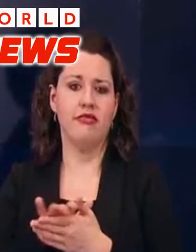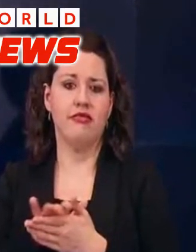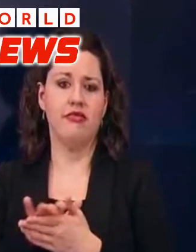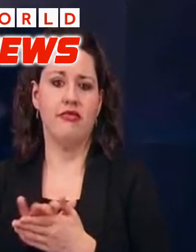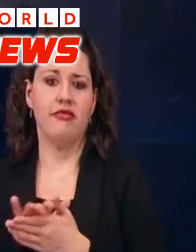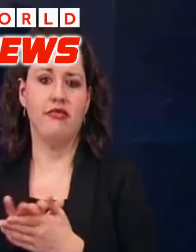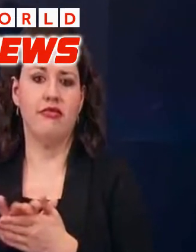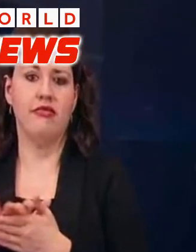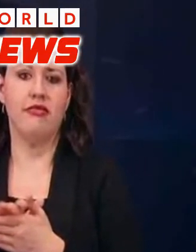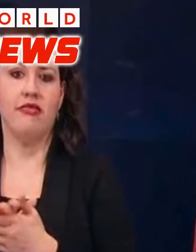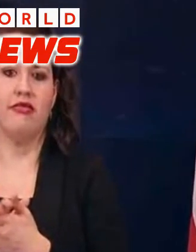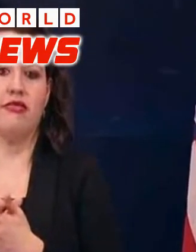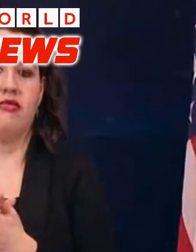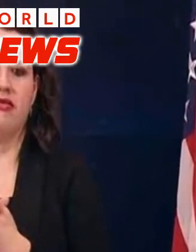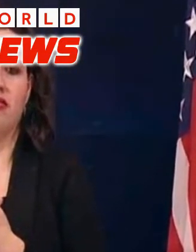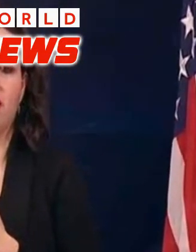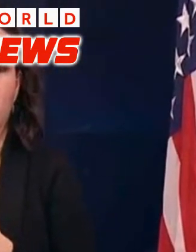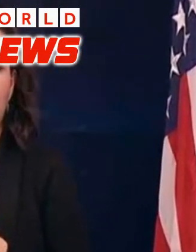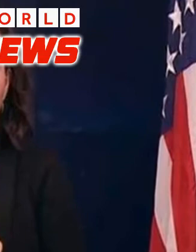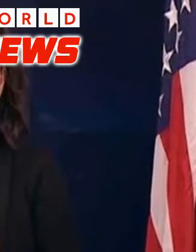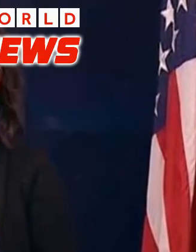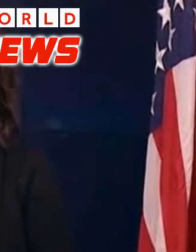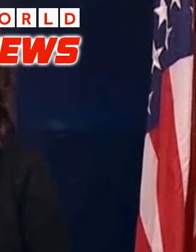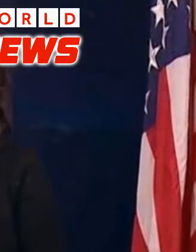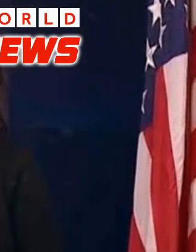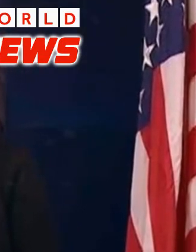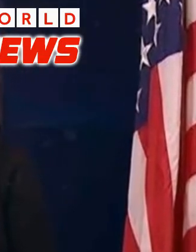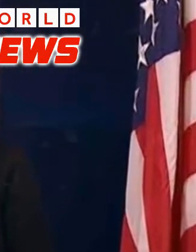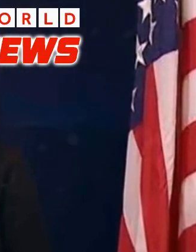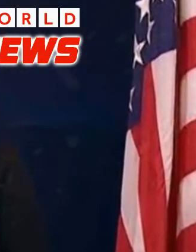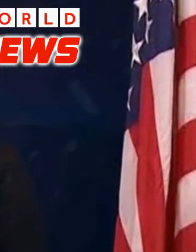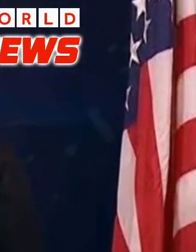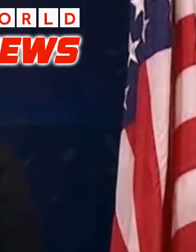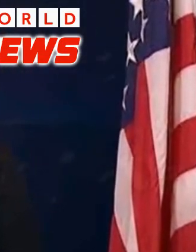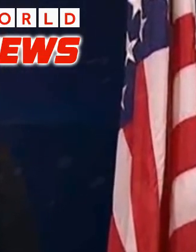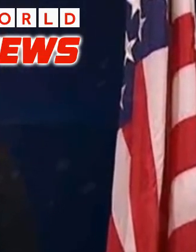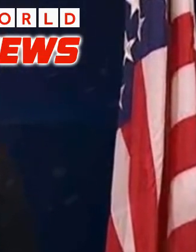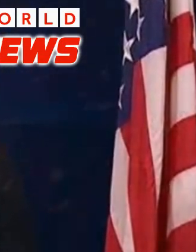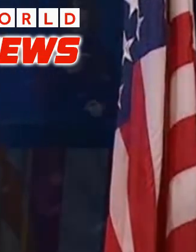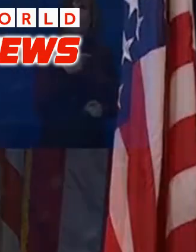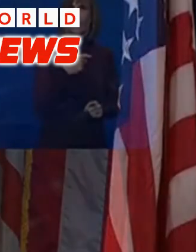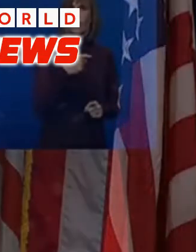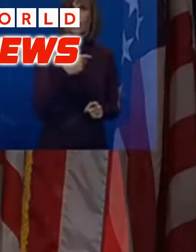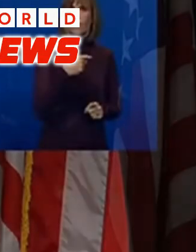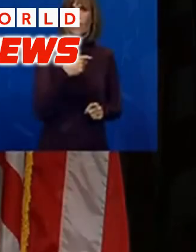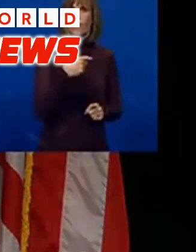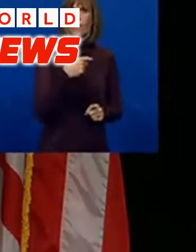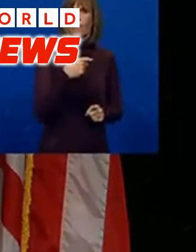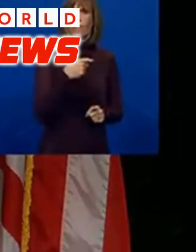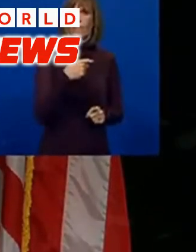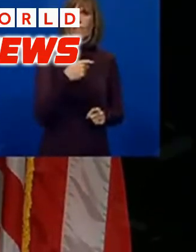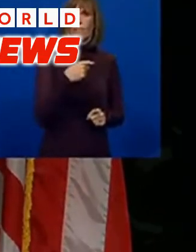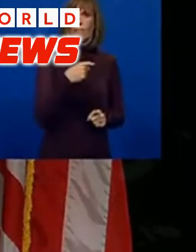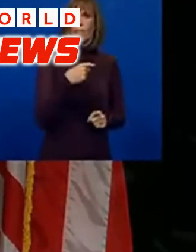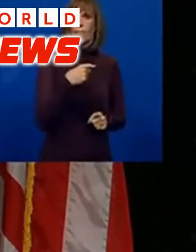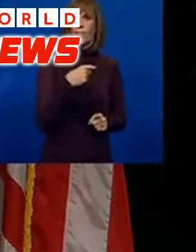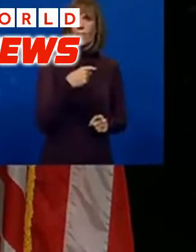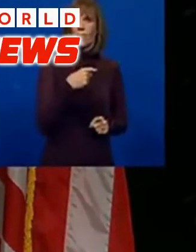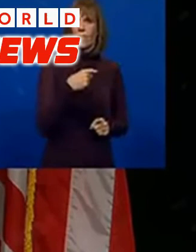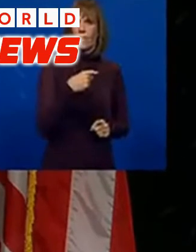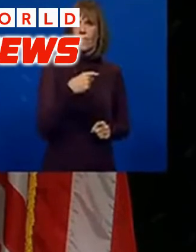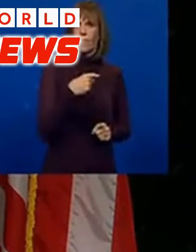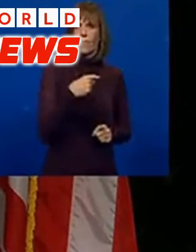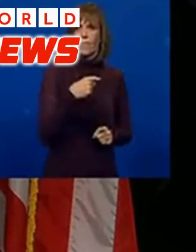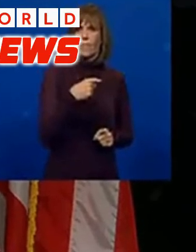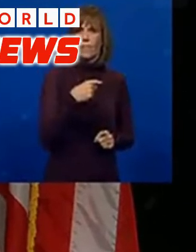consistency among restaurants, bars, and other venues that serve alcohol, including casinos, last call for service will be at 10 p.m.